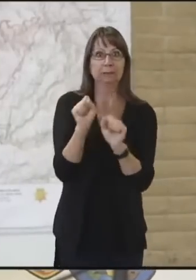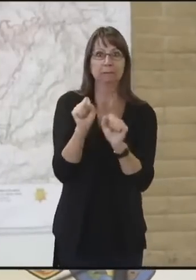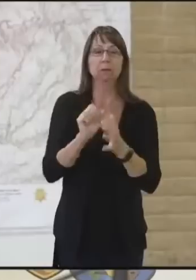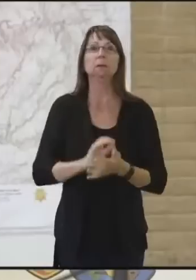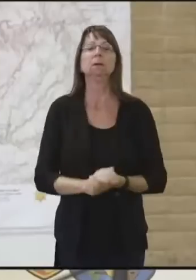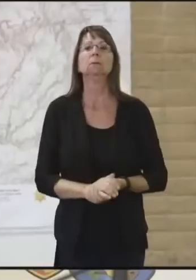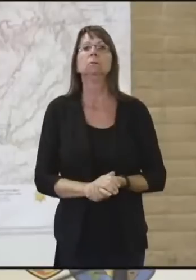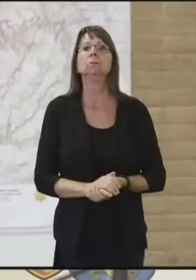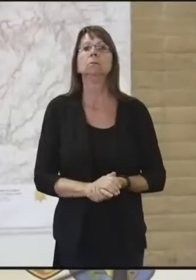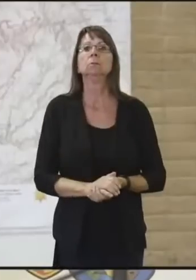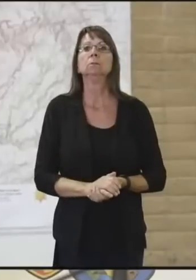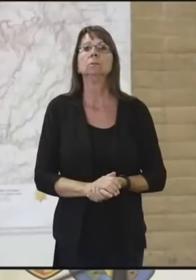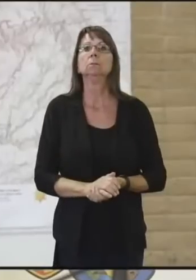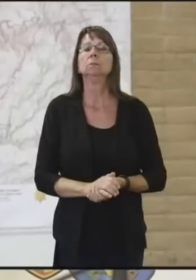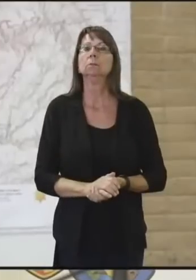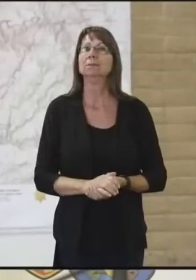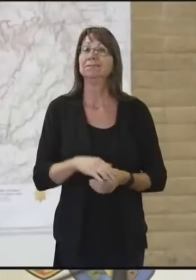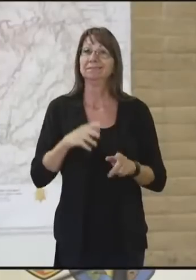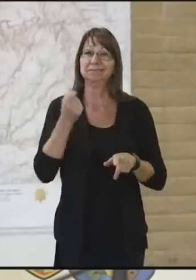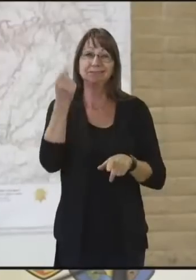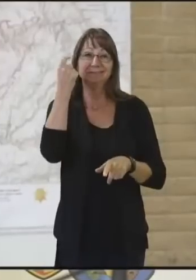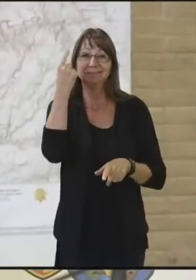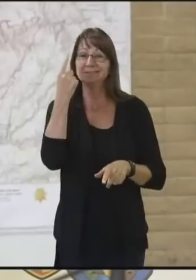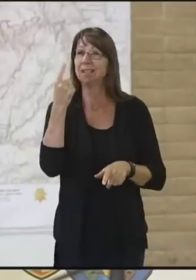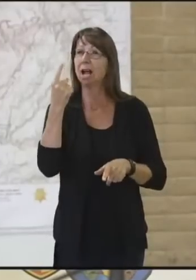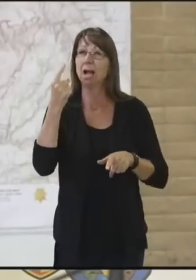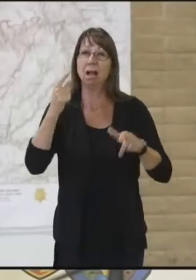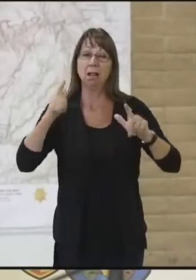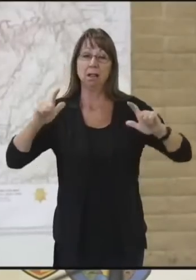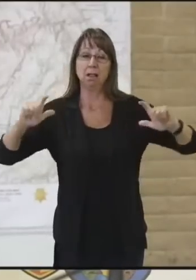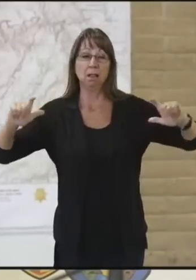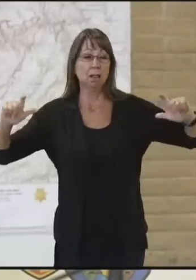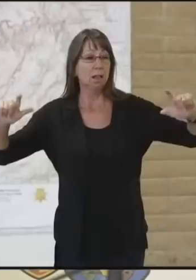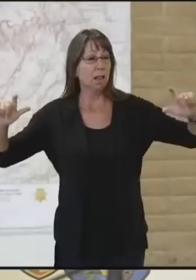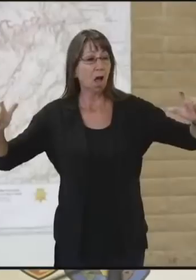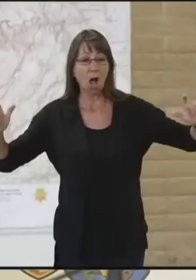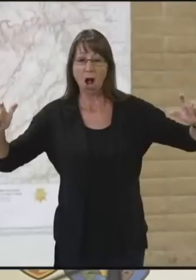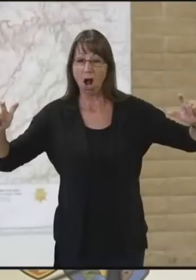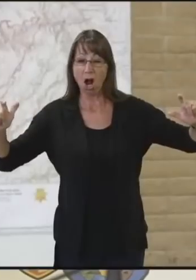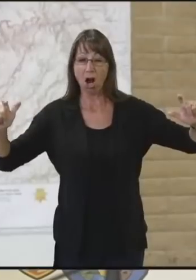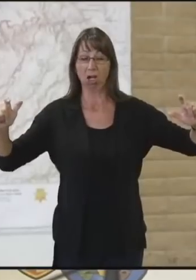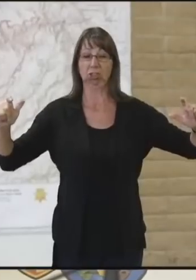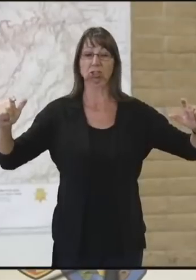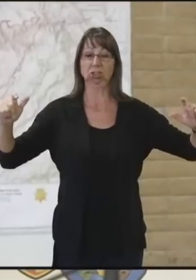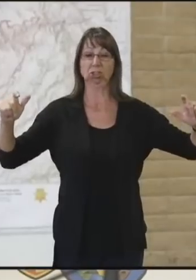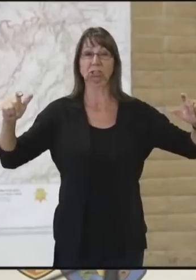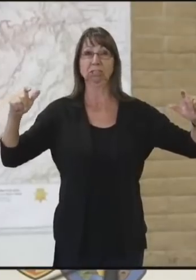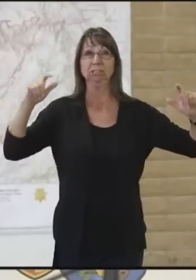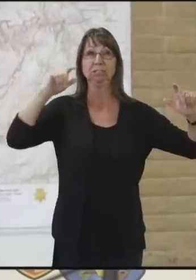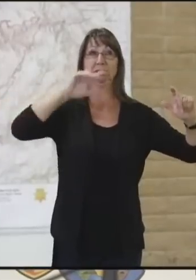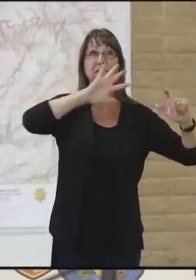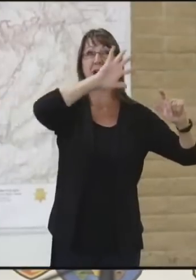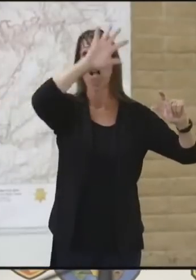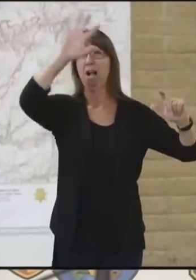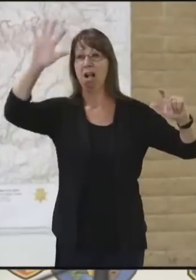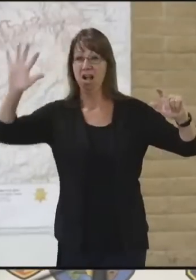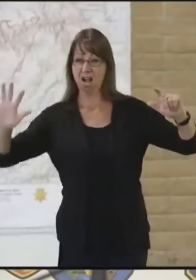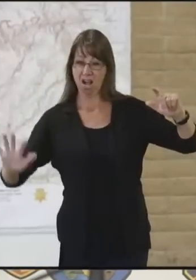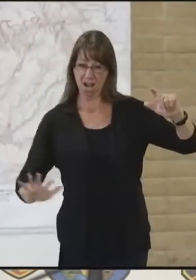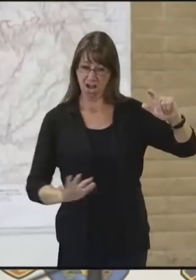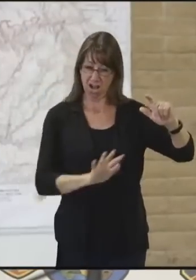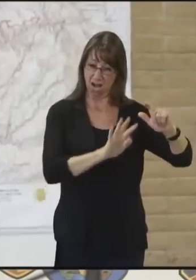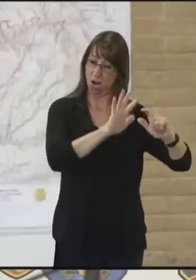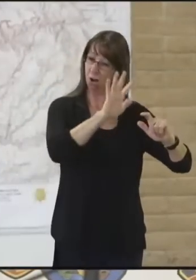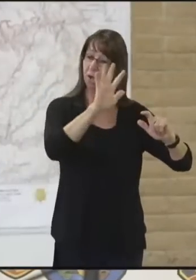that extremely large perimeter, we have had limited ability to begin what we call perimeter